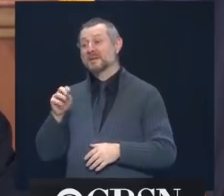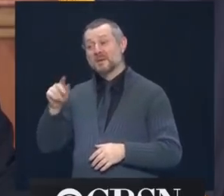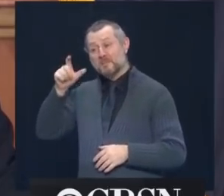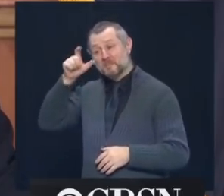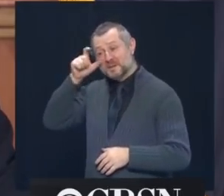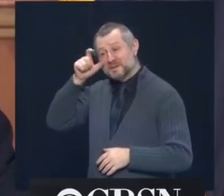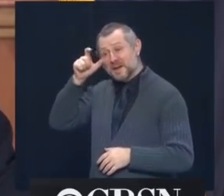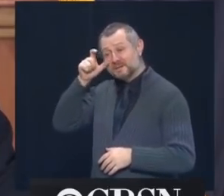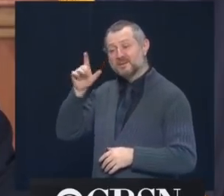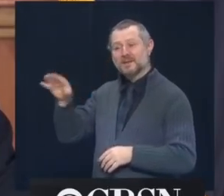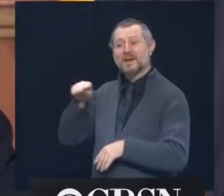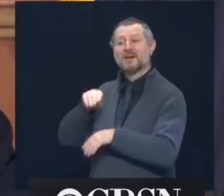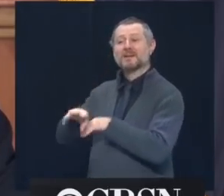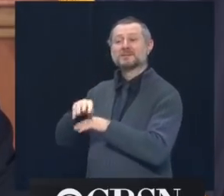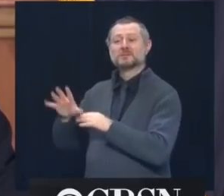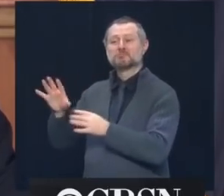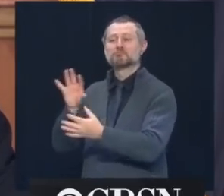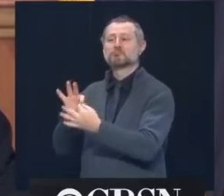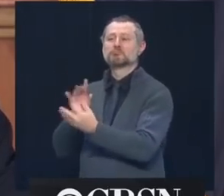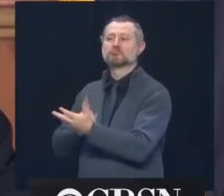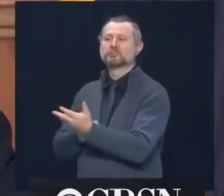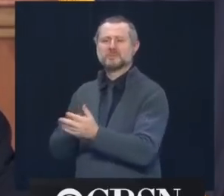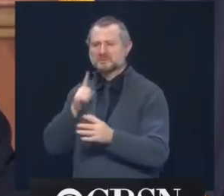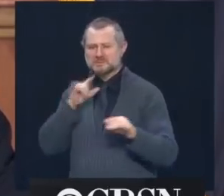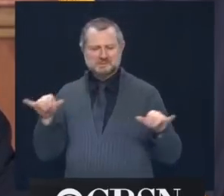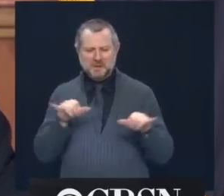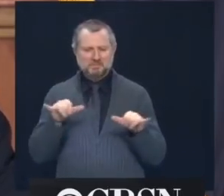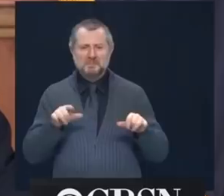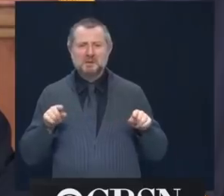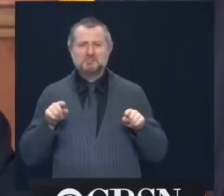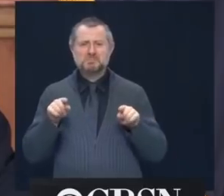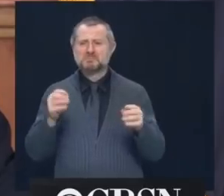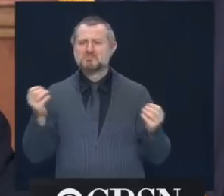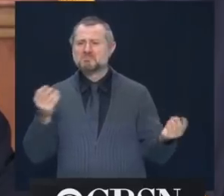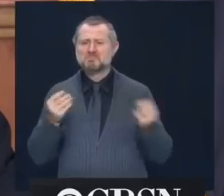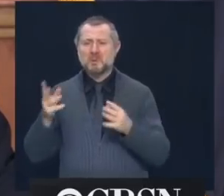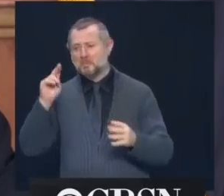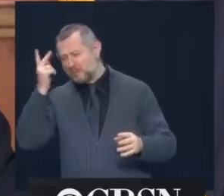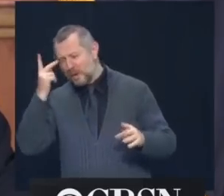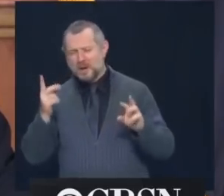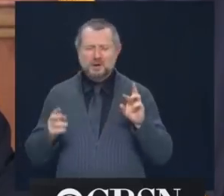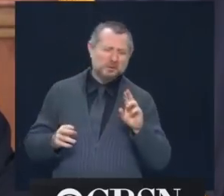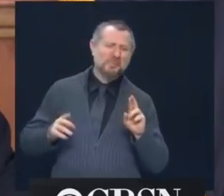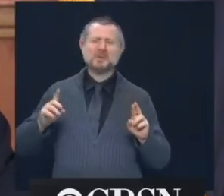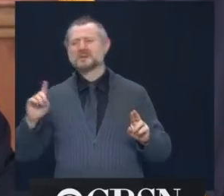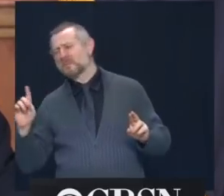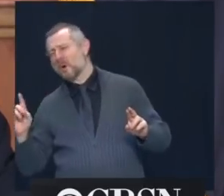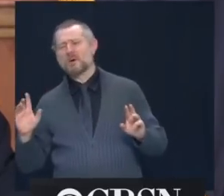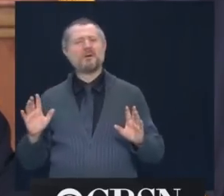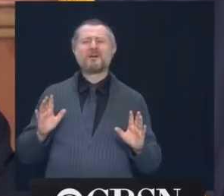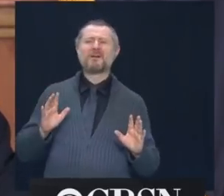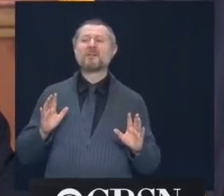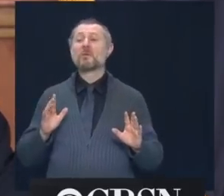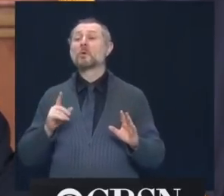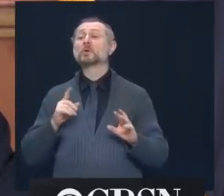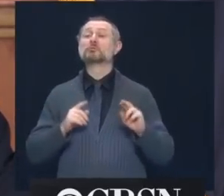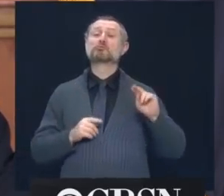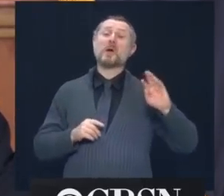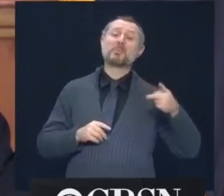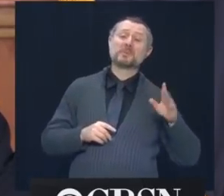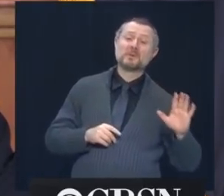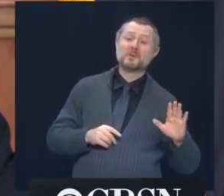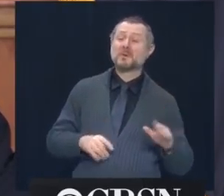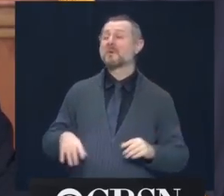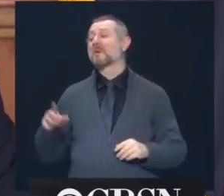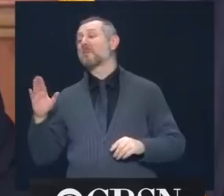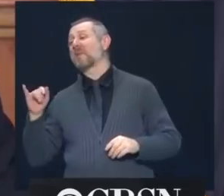thing. So all this political rancor, Trump and Biden agree on the